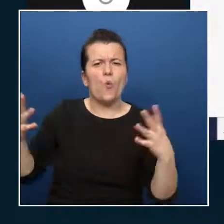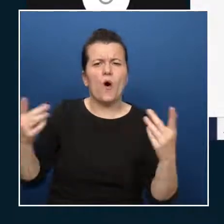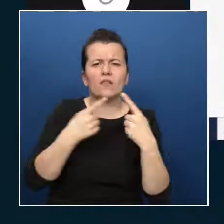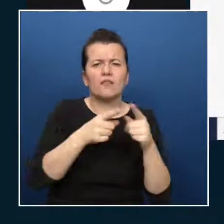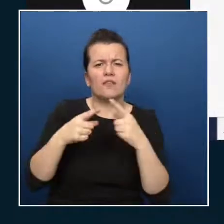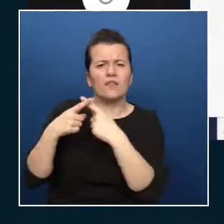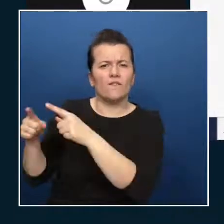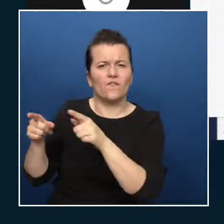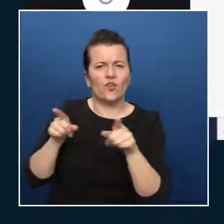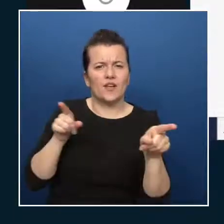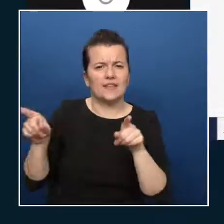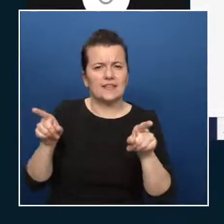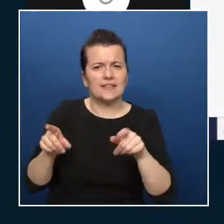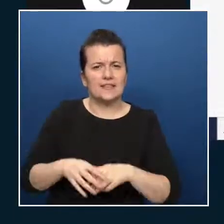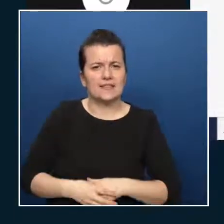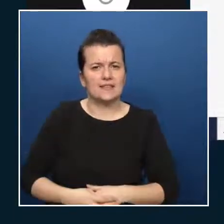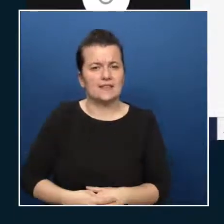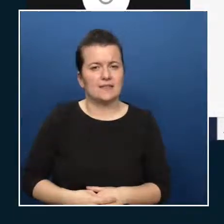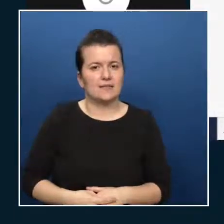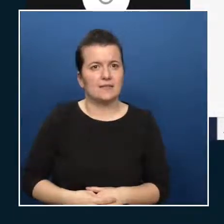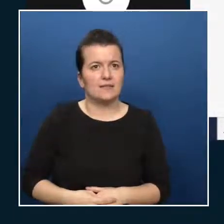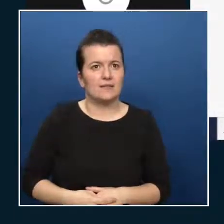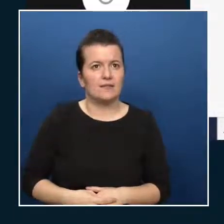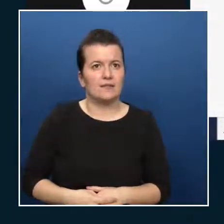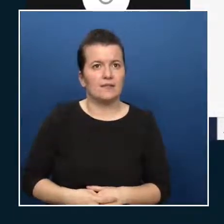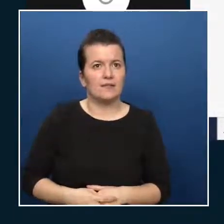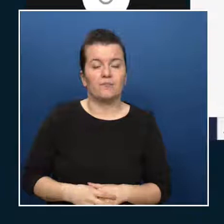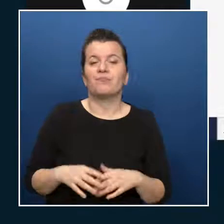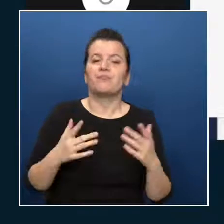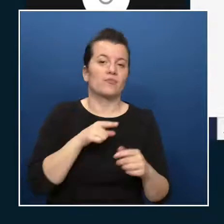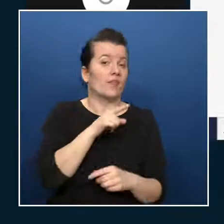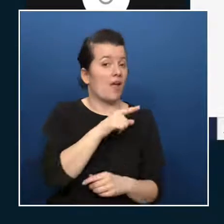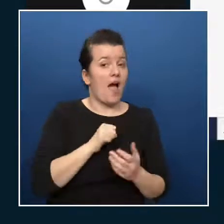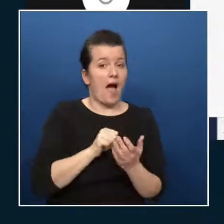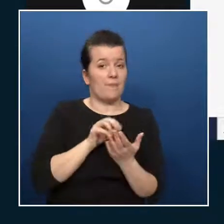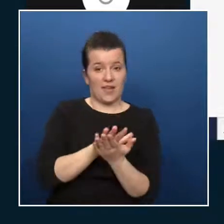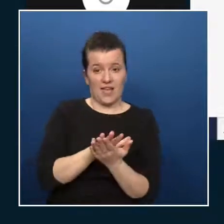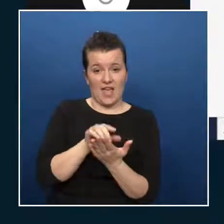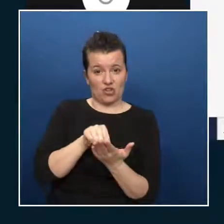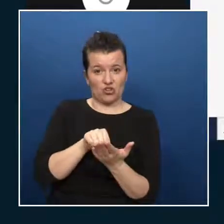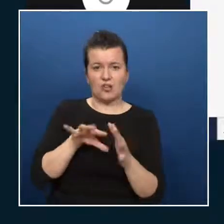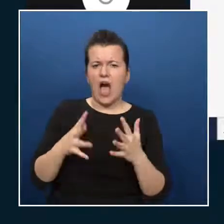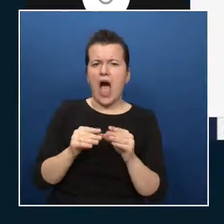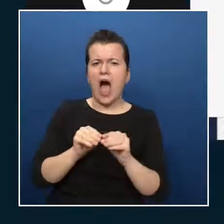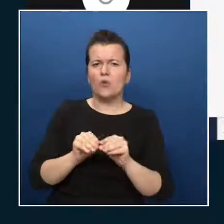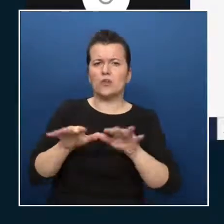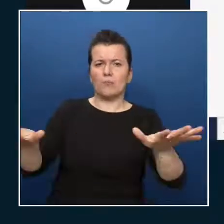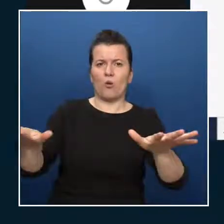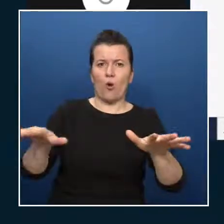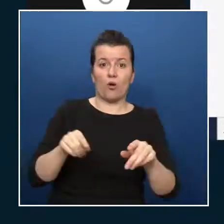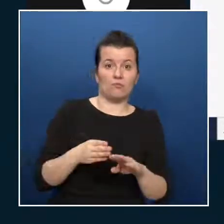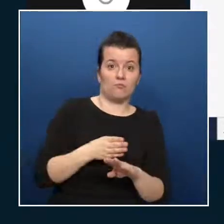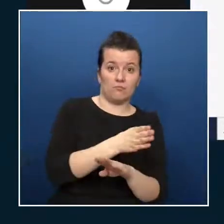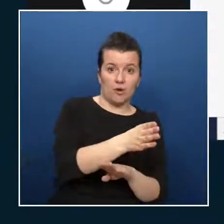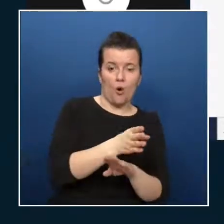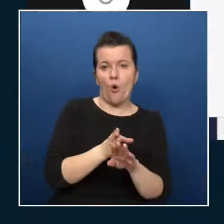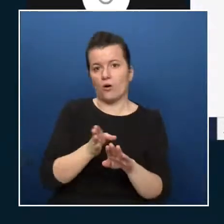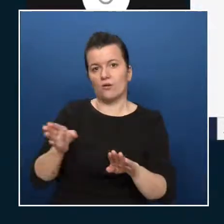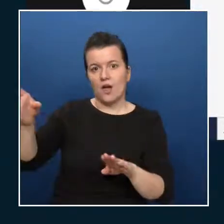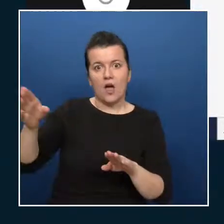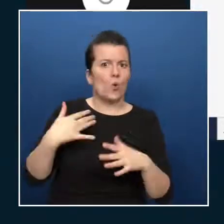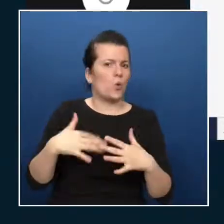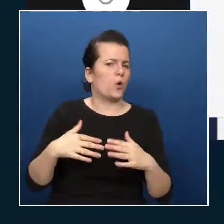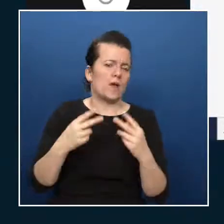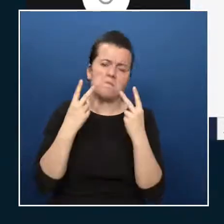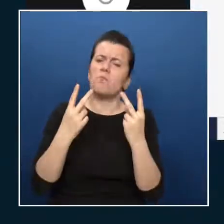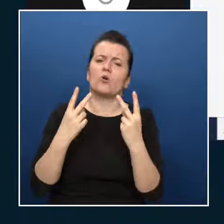So choosing how to deploy your application is also a really huge part for your engineering team to figure